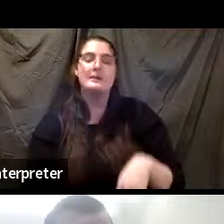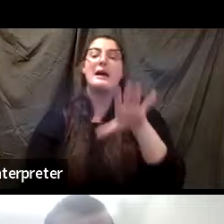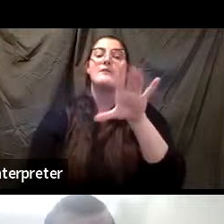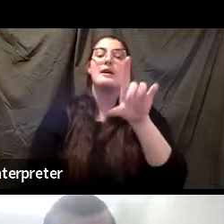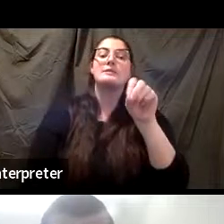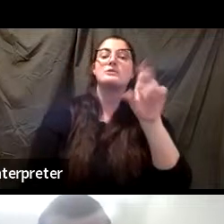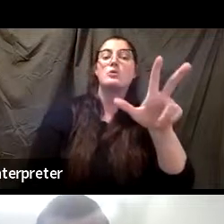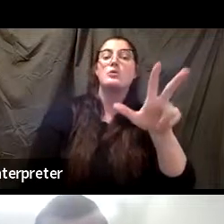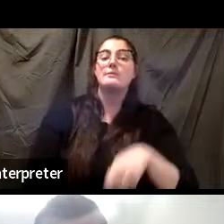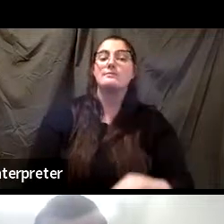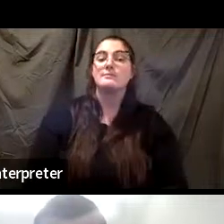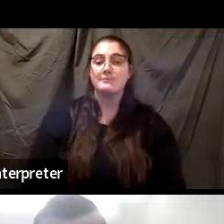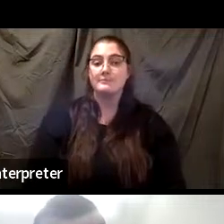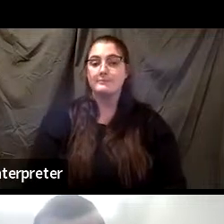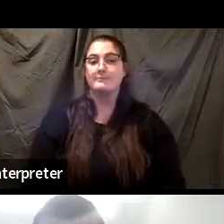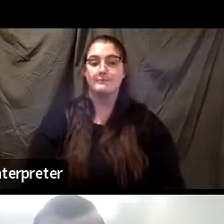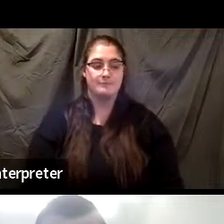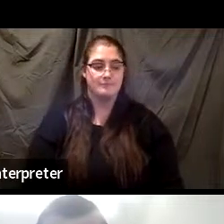5D03.